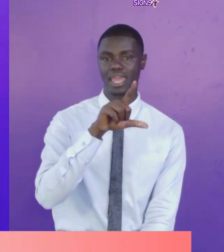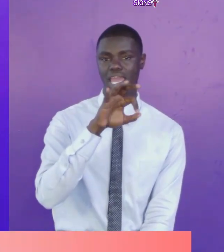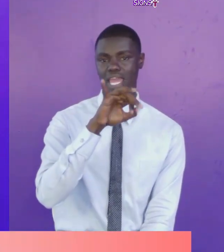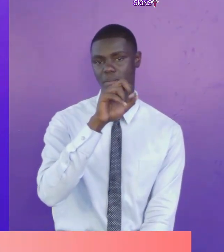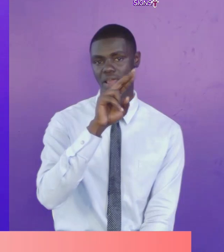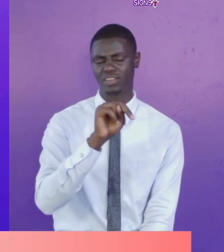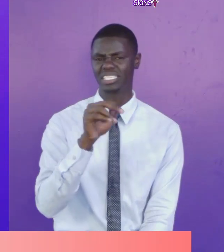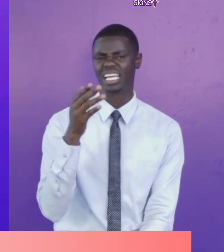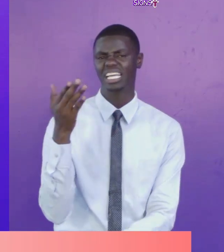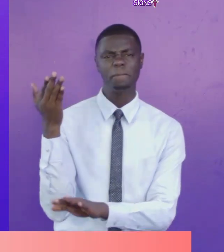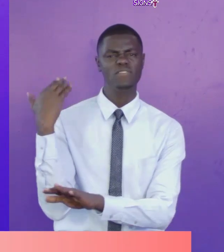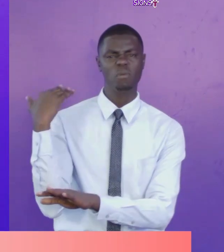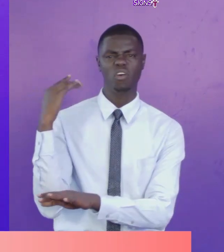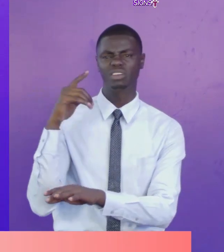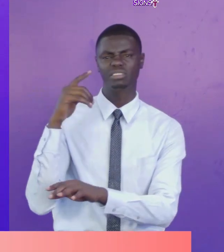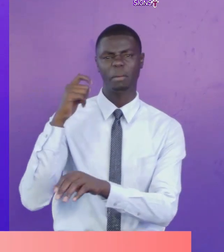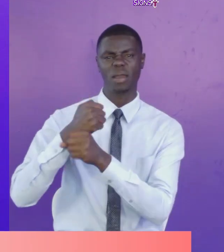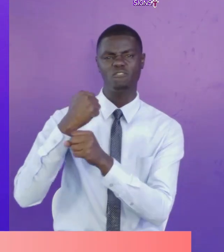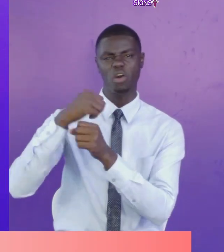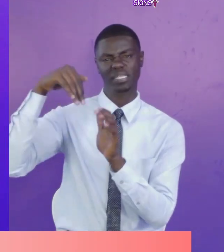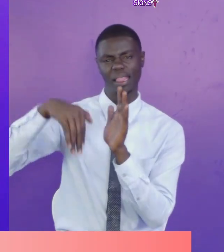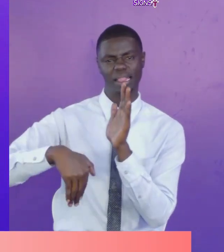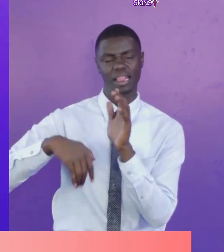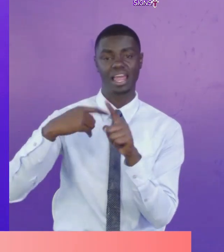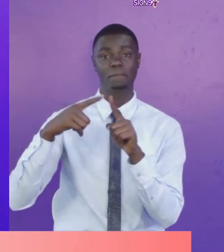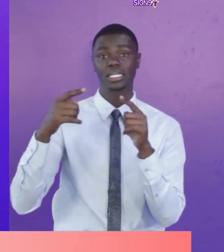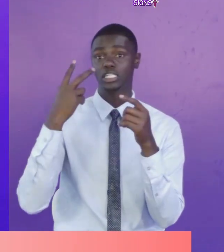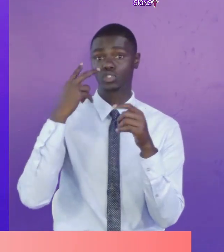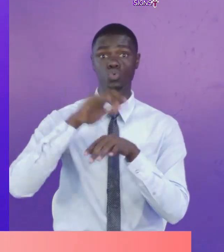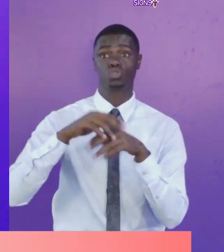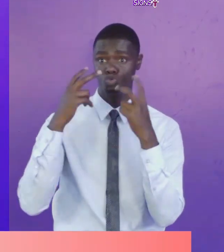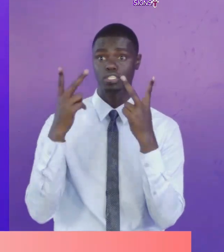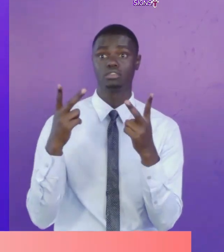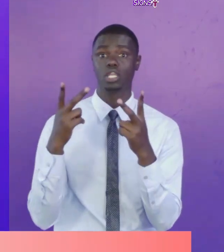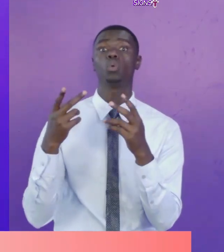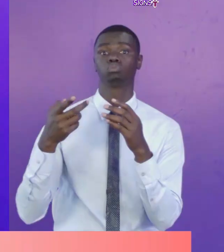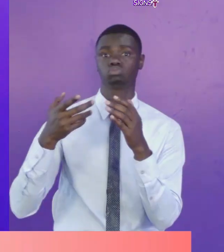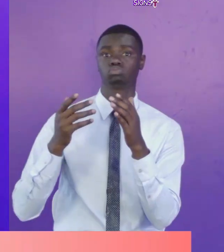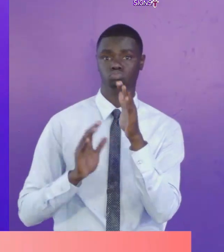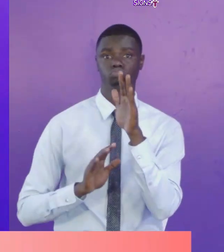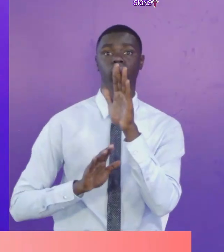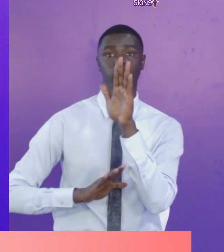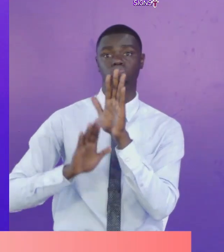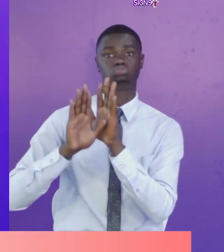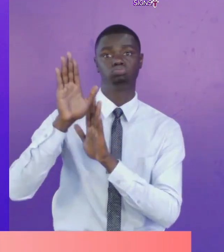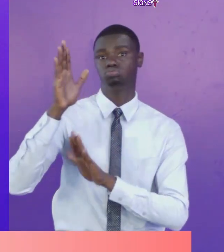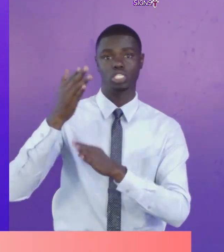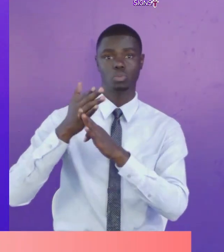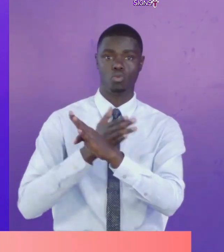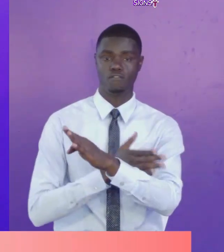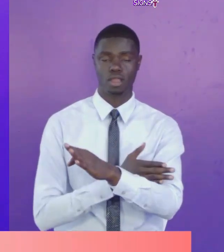his performance had really dropped. It's good to see that the performance is back.